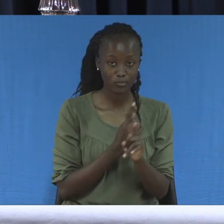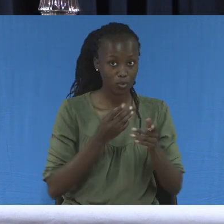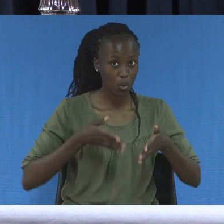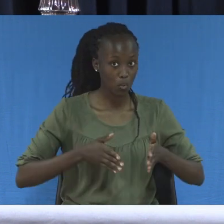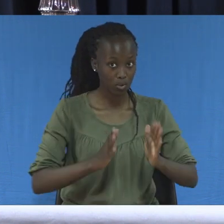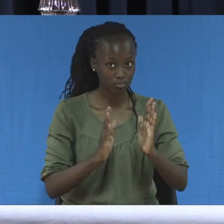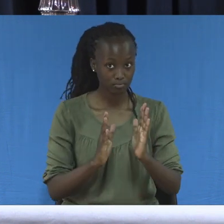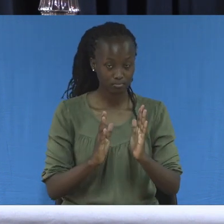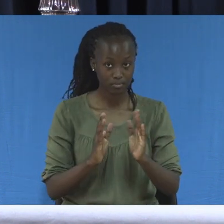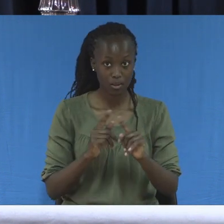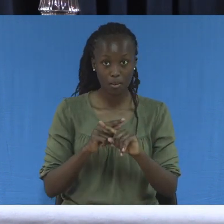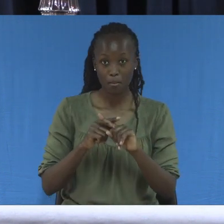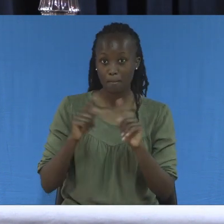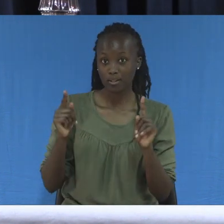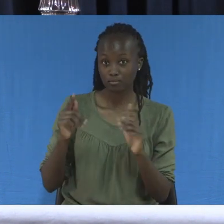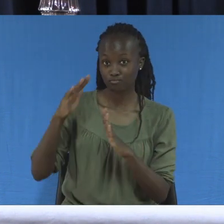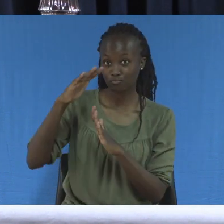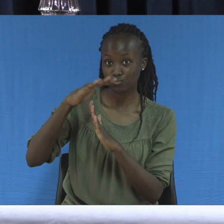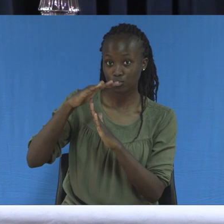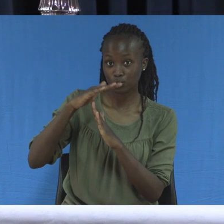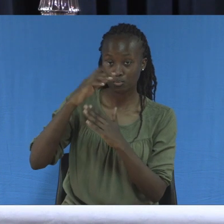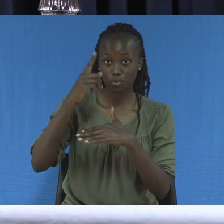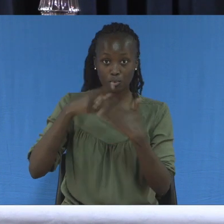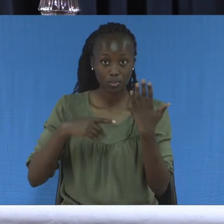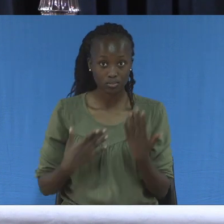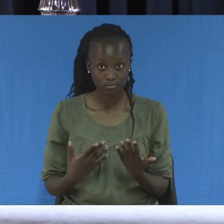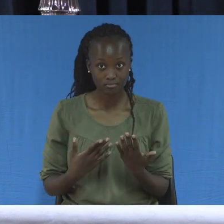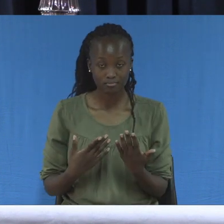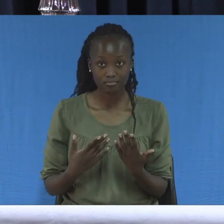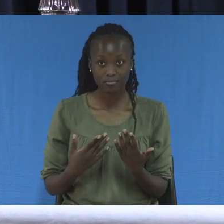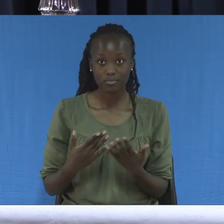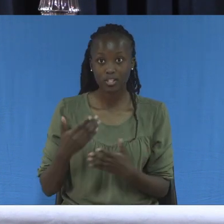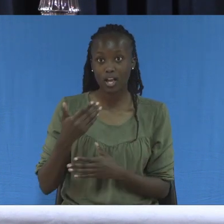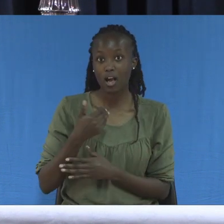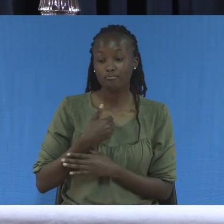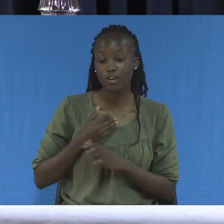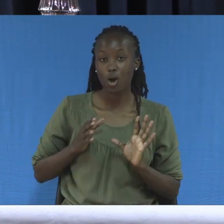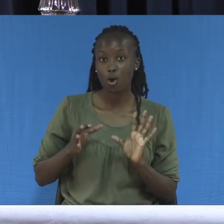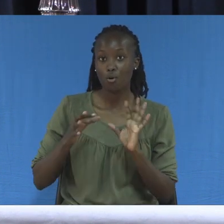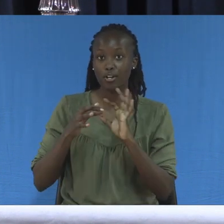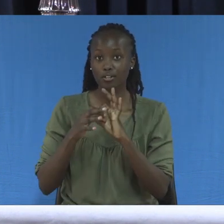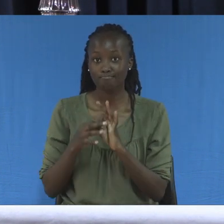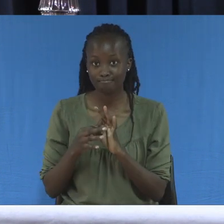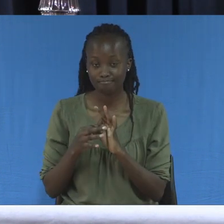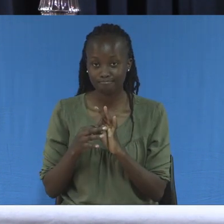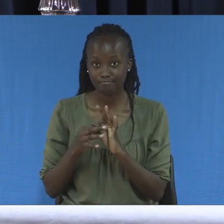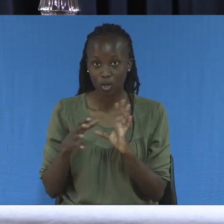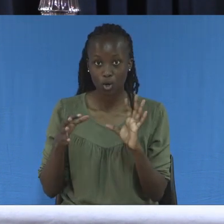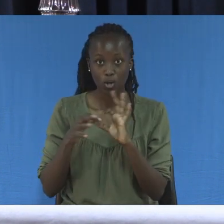ways, but the ultimate is that there is a connection